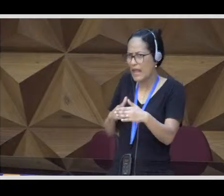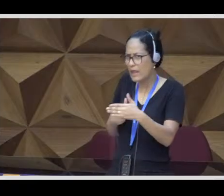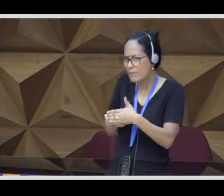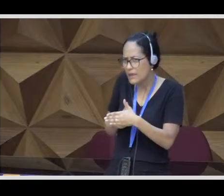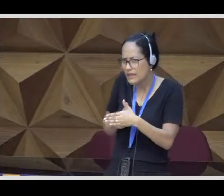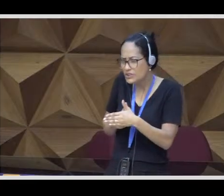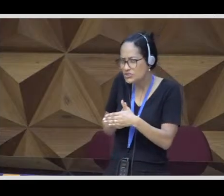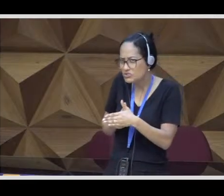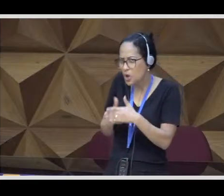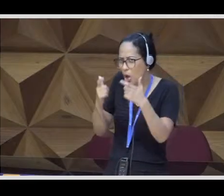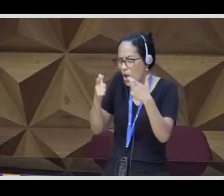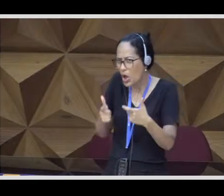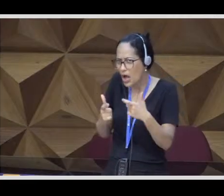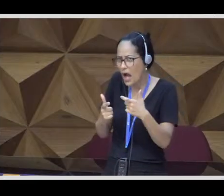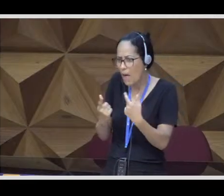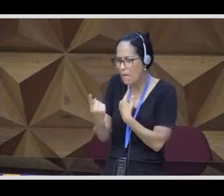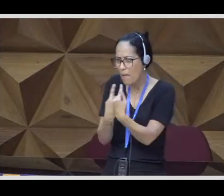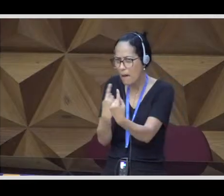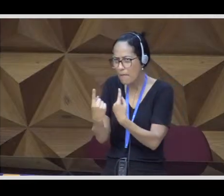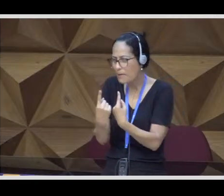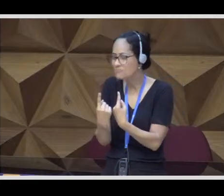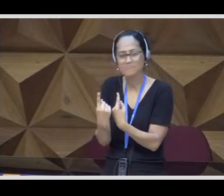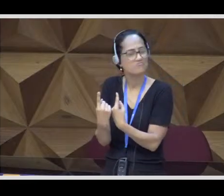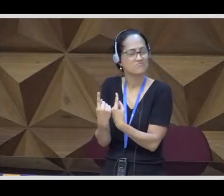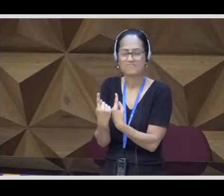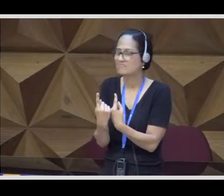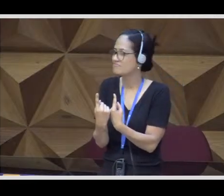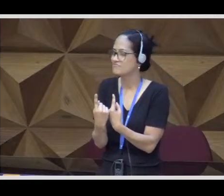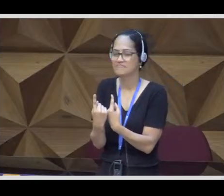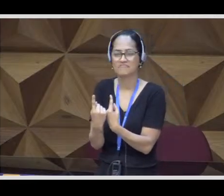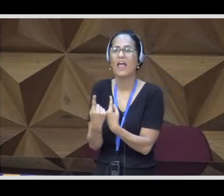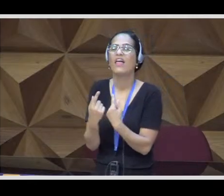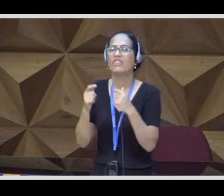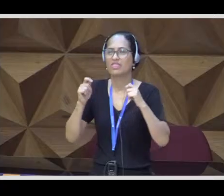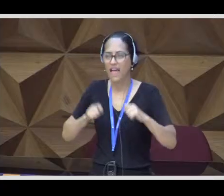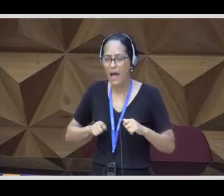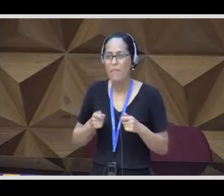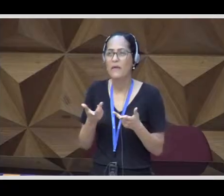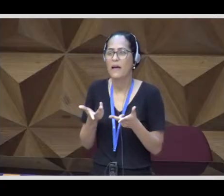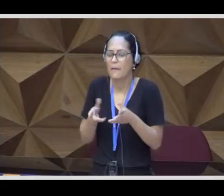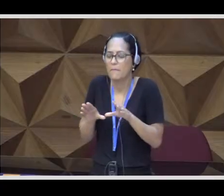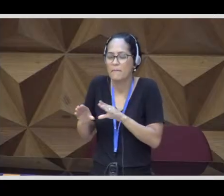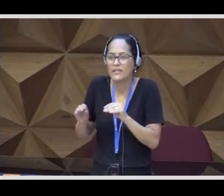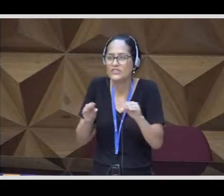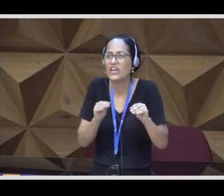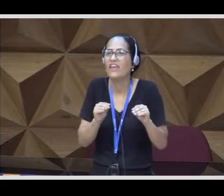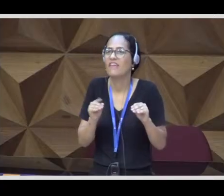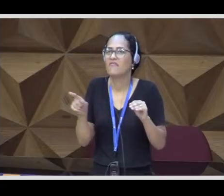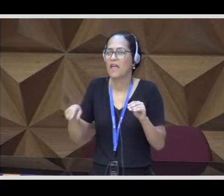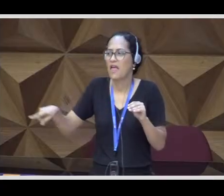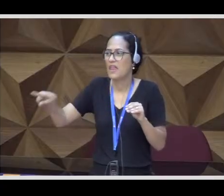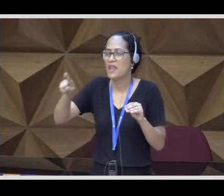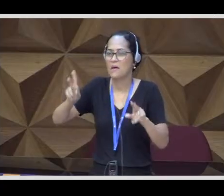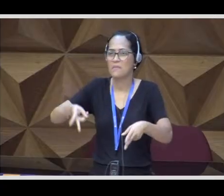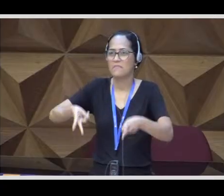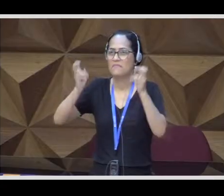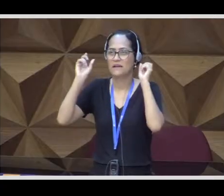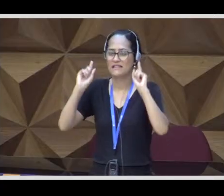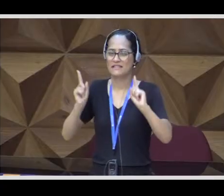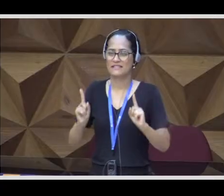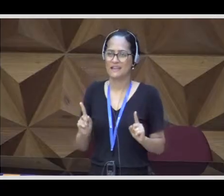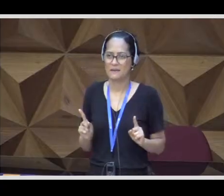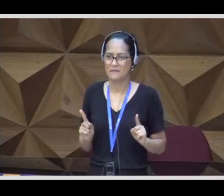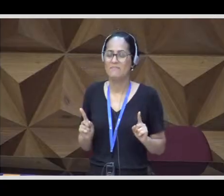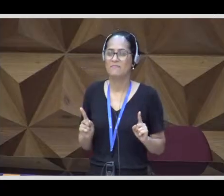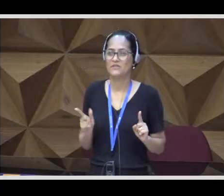can do is you can manipulate what they see. People won't notice. People didn't get motion sick in this case. So we could control what they see,